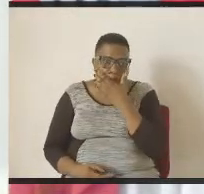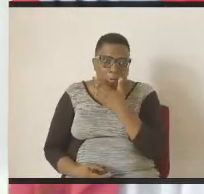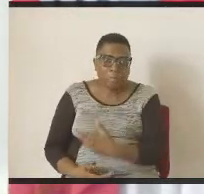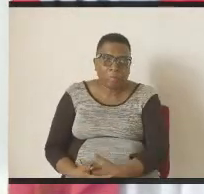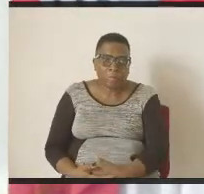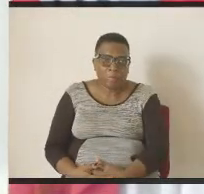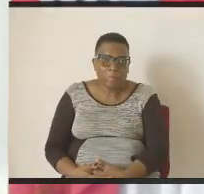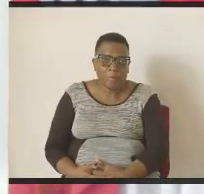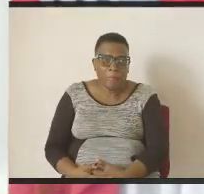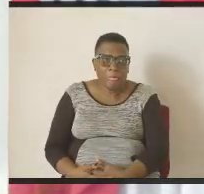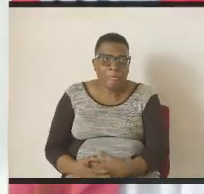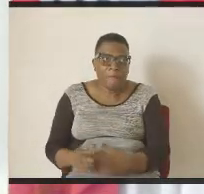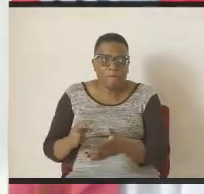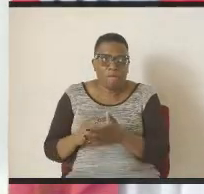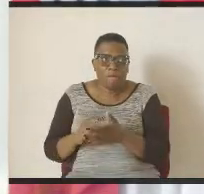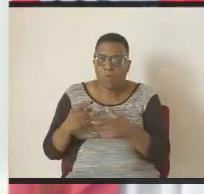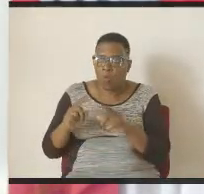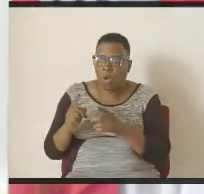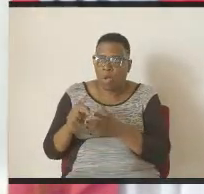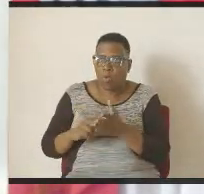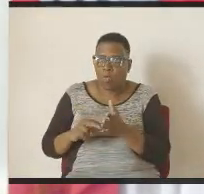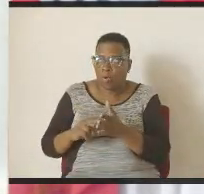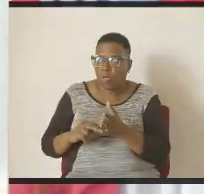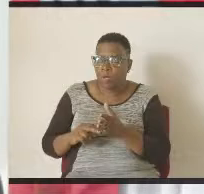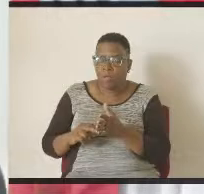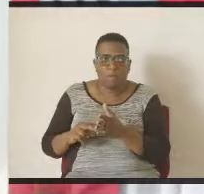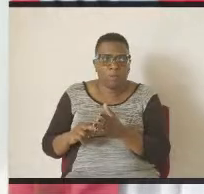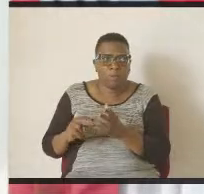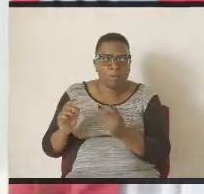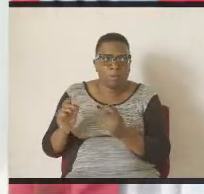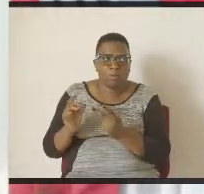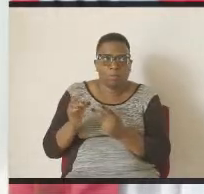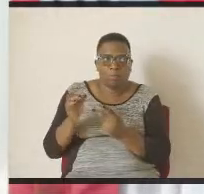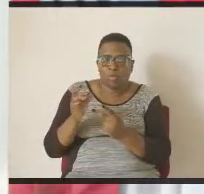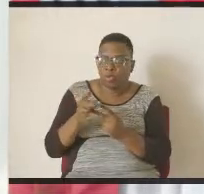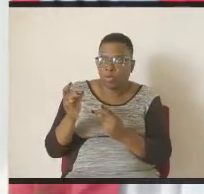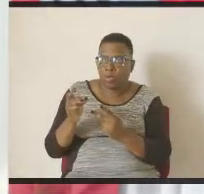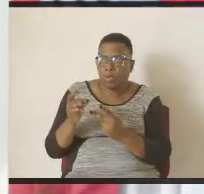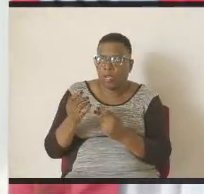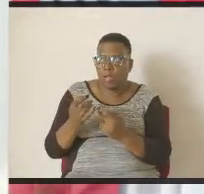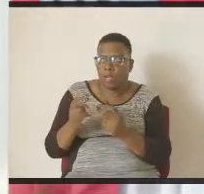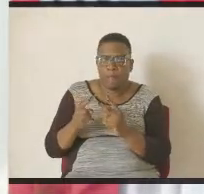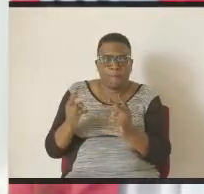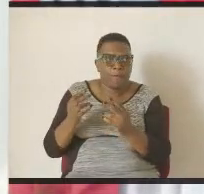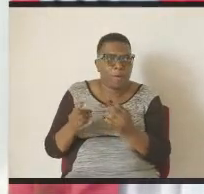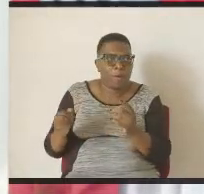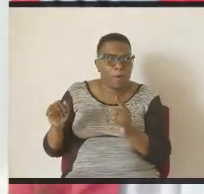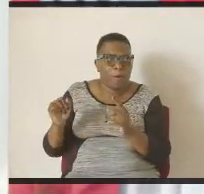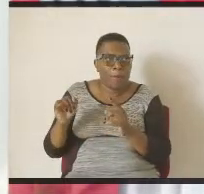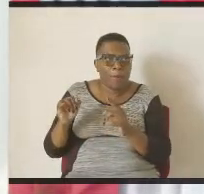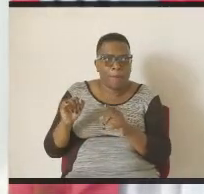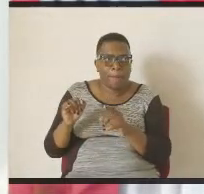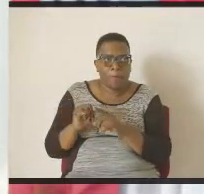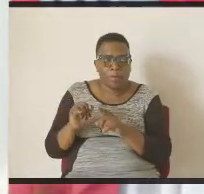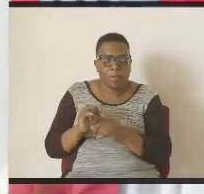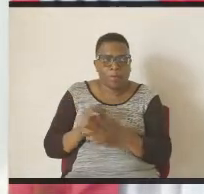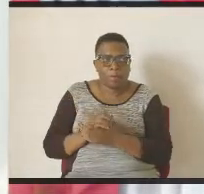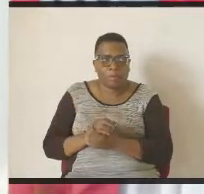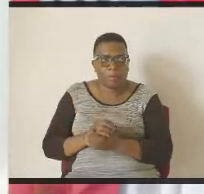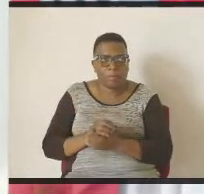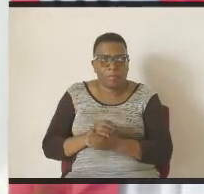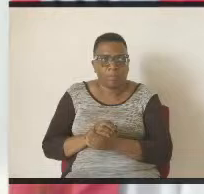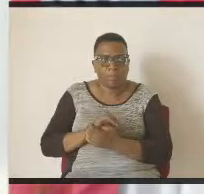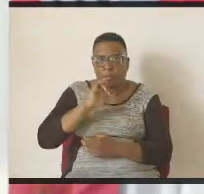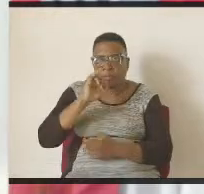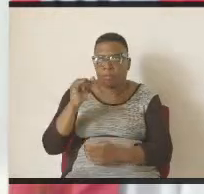One of the reading here, we talk about selective. It is very important what we say, selective, highly selective. In John